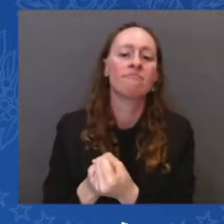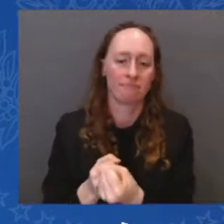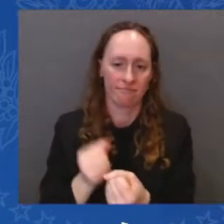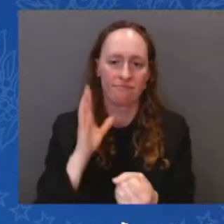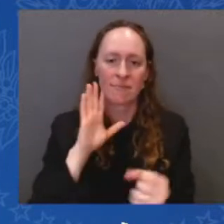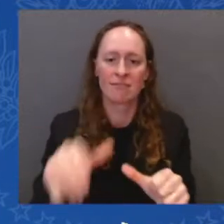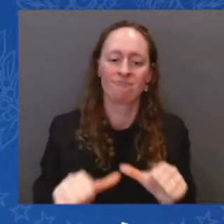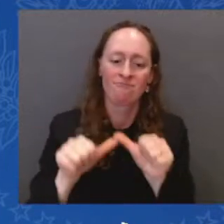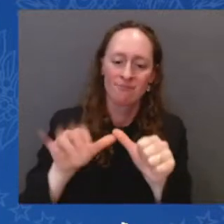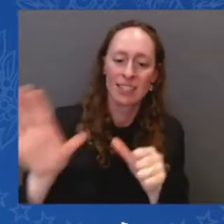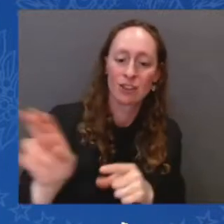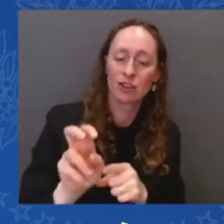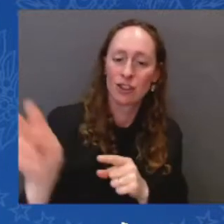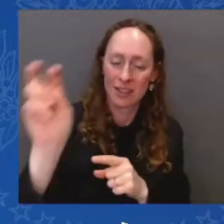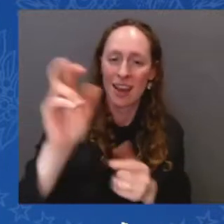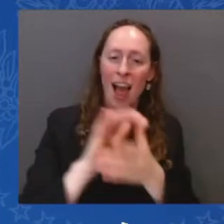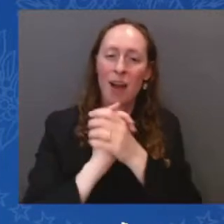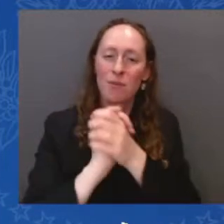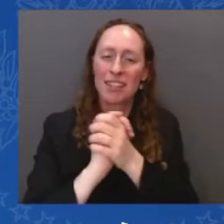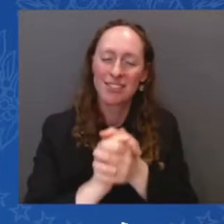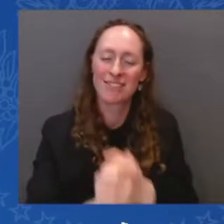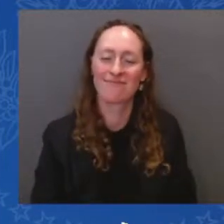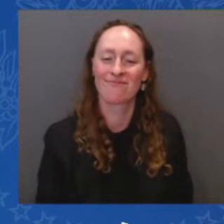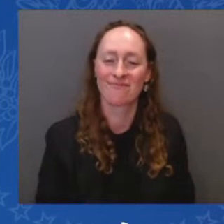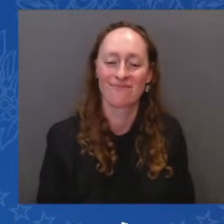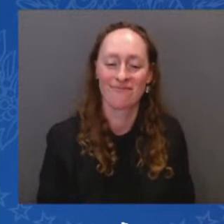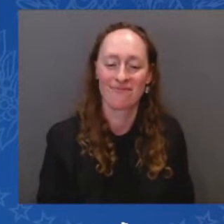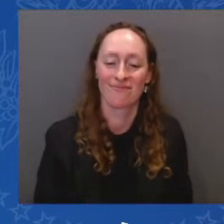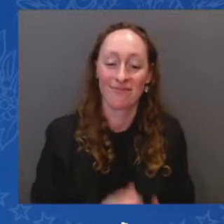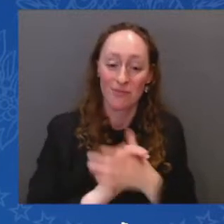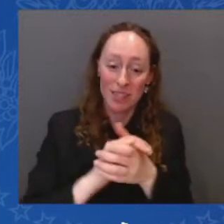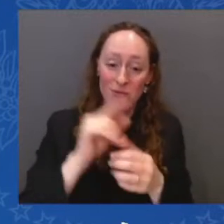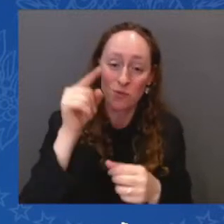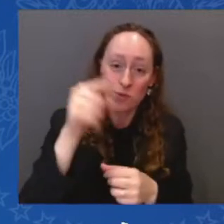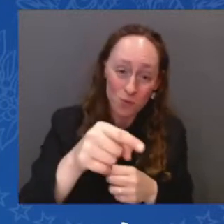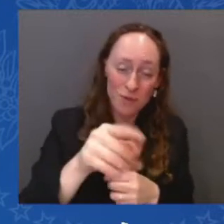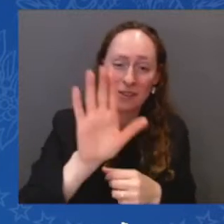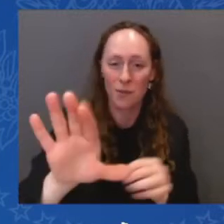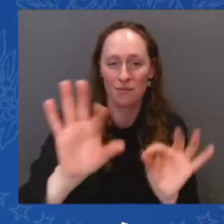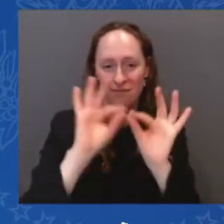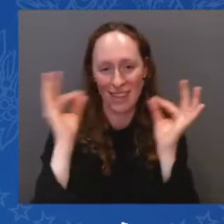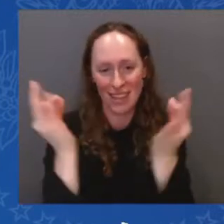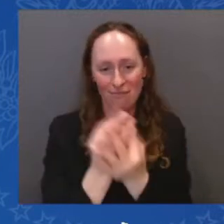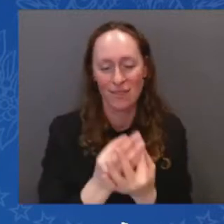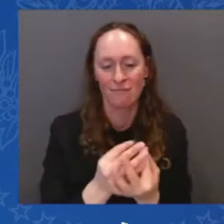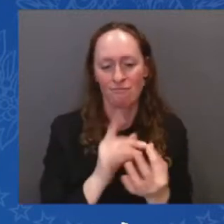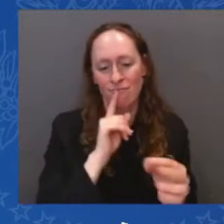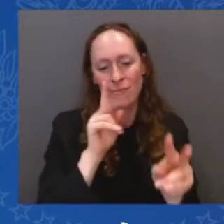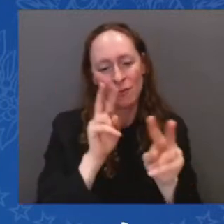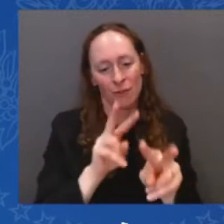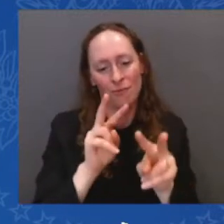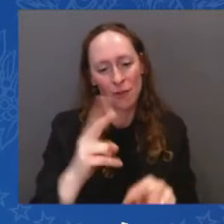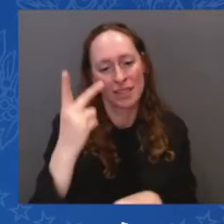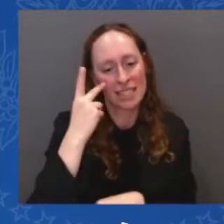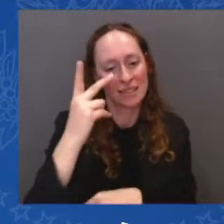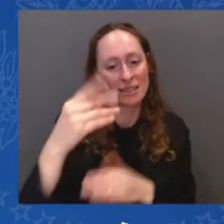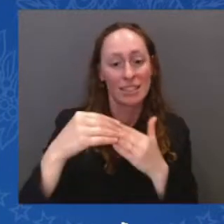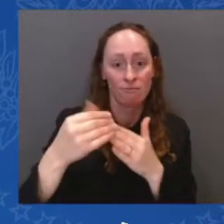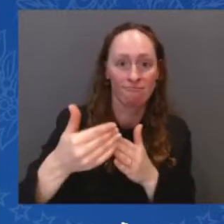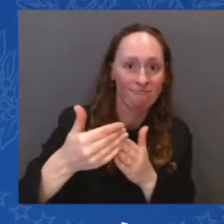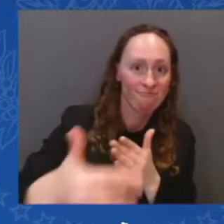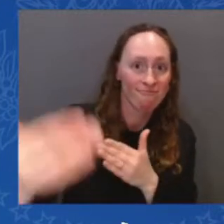Congratulations to you and your family. And CQ, we look forward to your leadership over the next 4 years. You're a man of